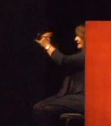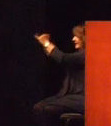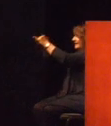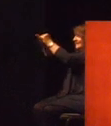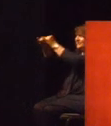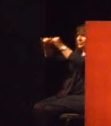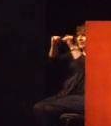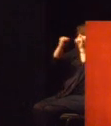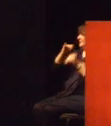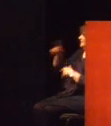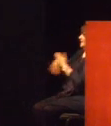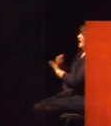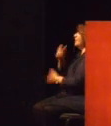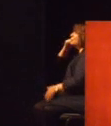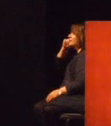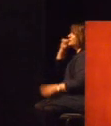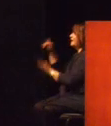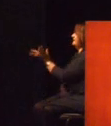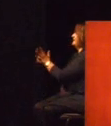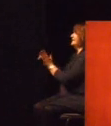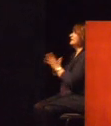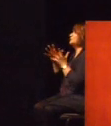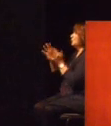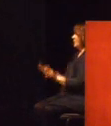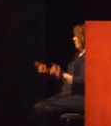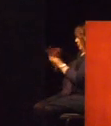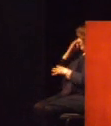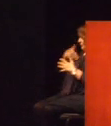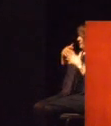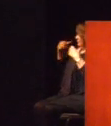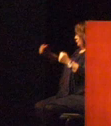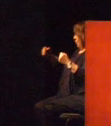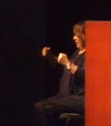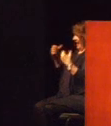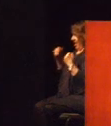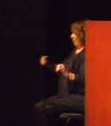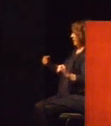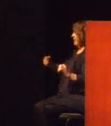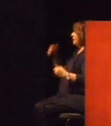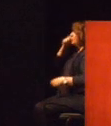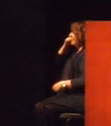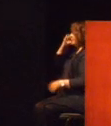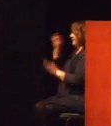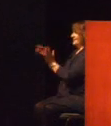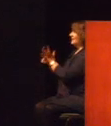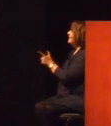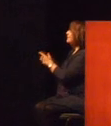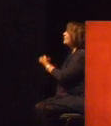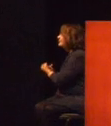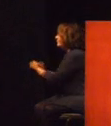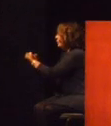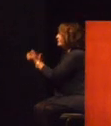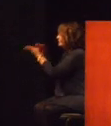each one of us, our racial identity is so important. Because when we have a strong, healthy, positive racial identity, we're gonna be able to support students who have a strong, positive